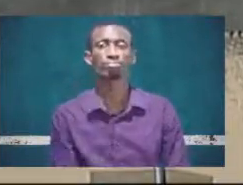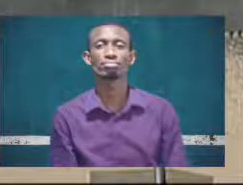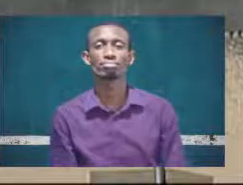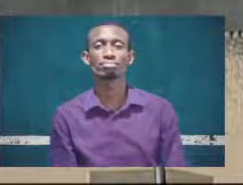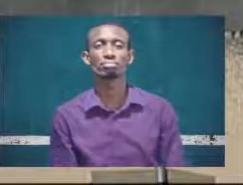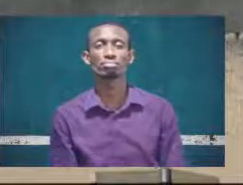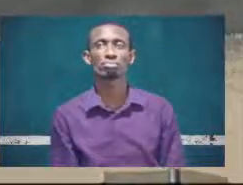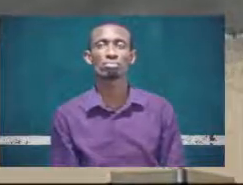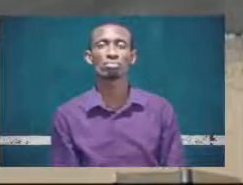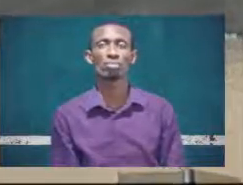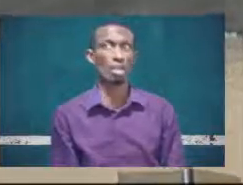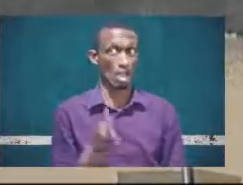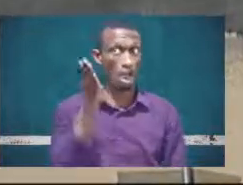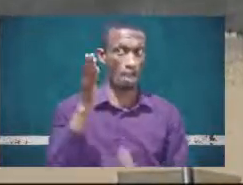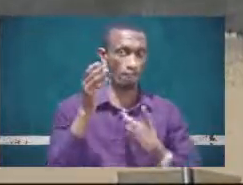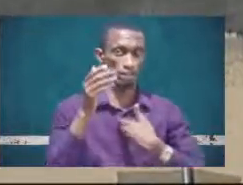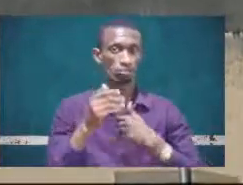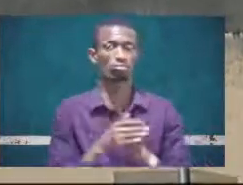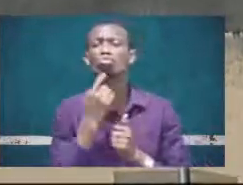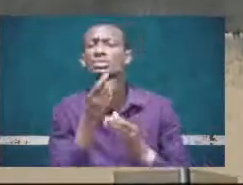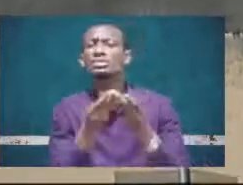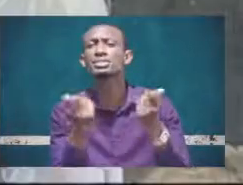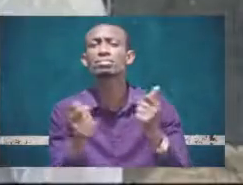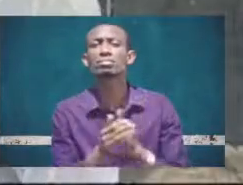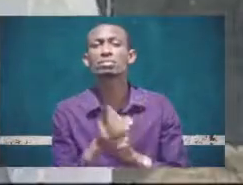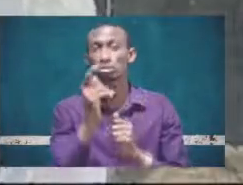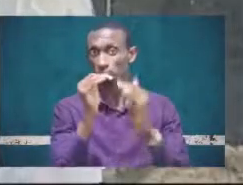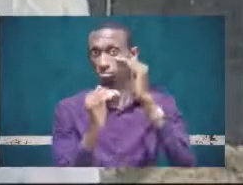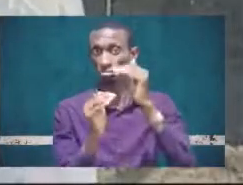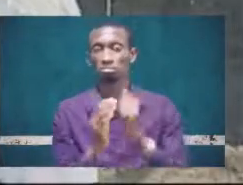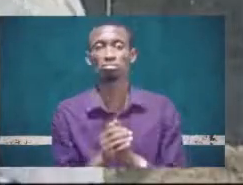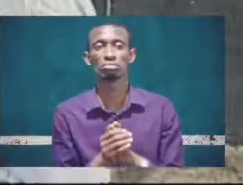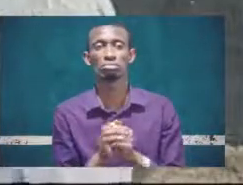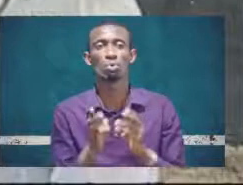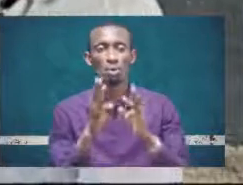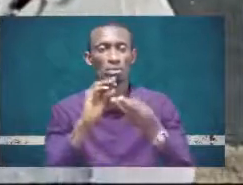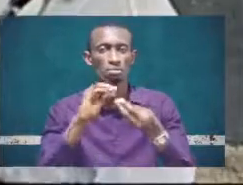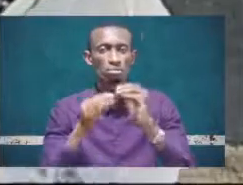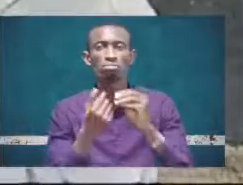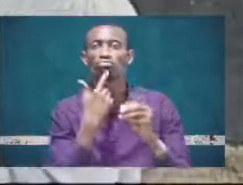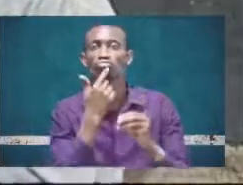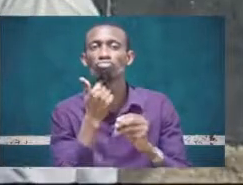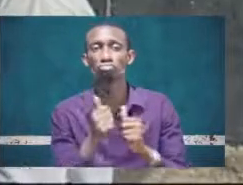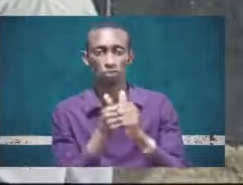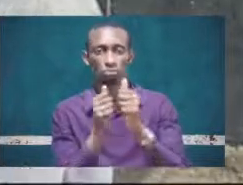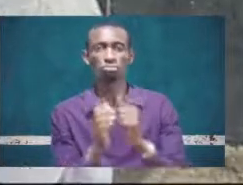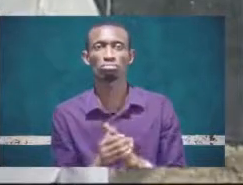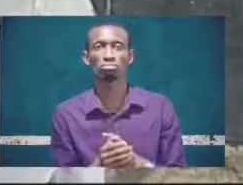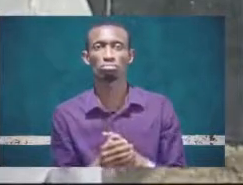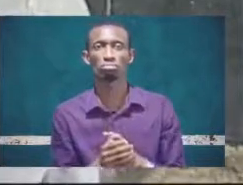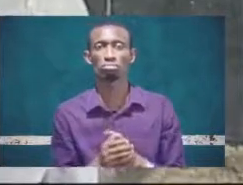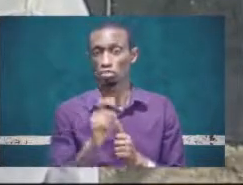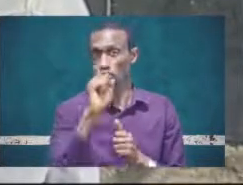Here we have to solve this inequality in the set of real numbers. We